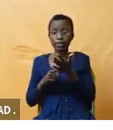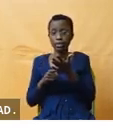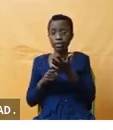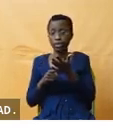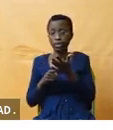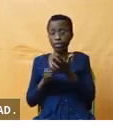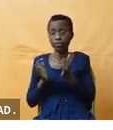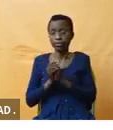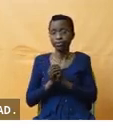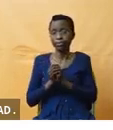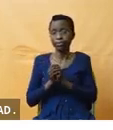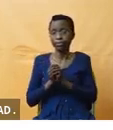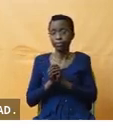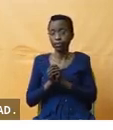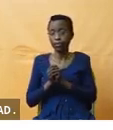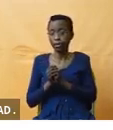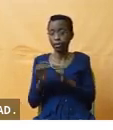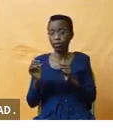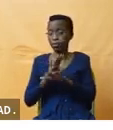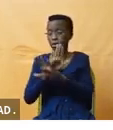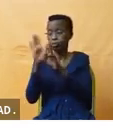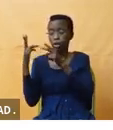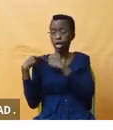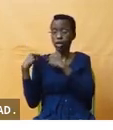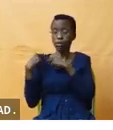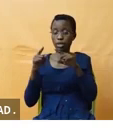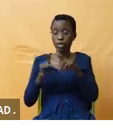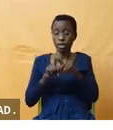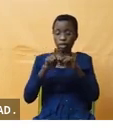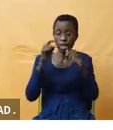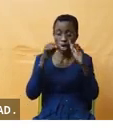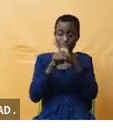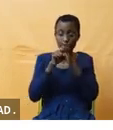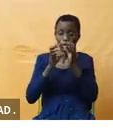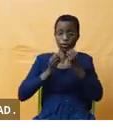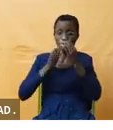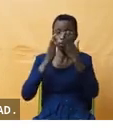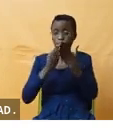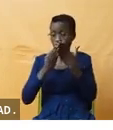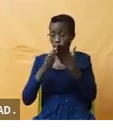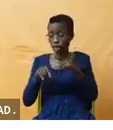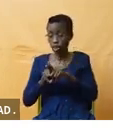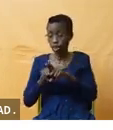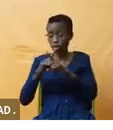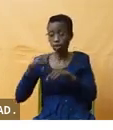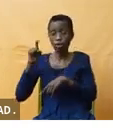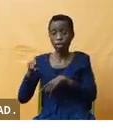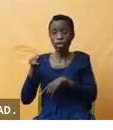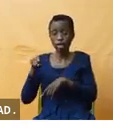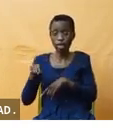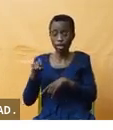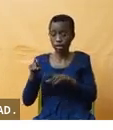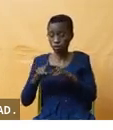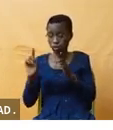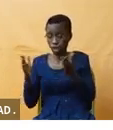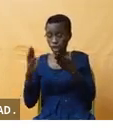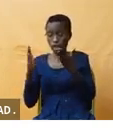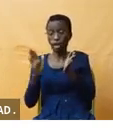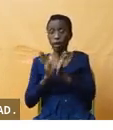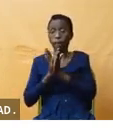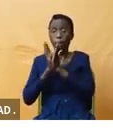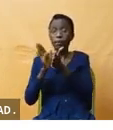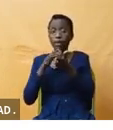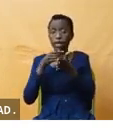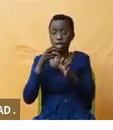of transparency and accountability, but also access to information. And we really very much encourage public participation. And some